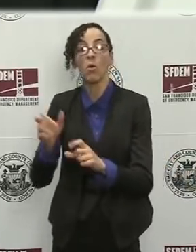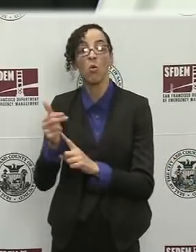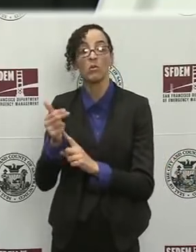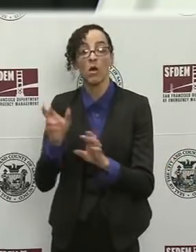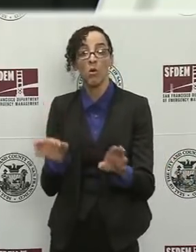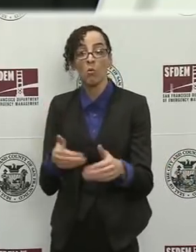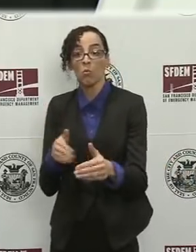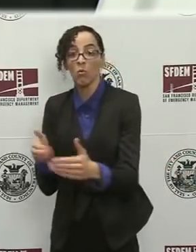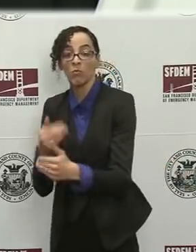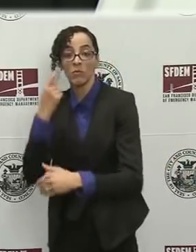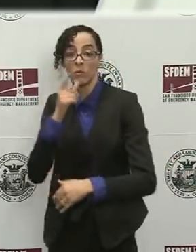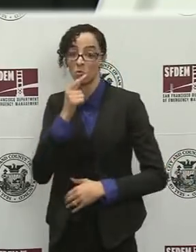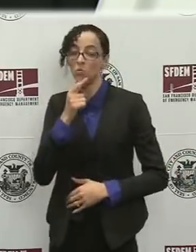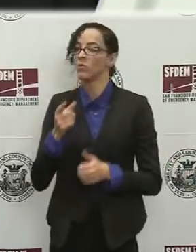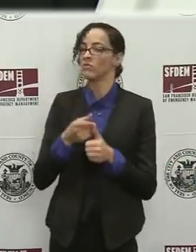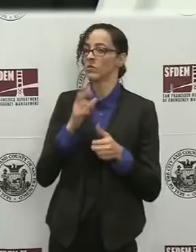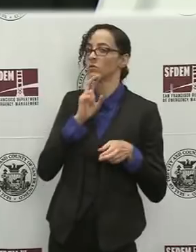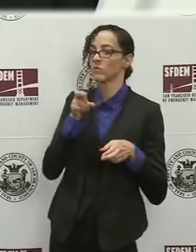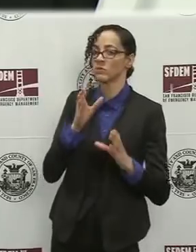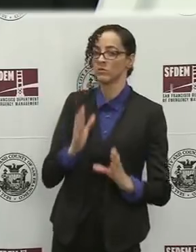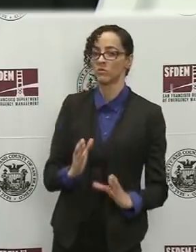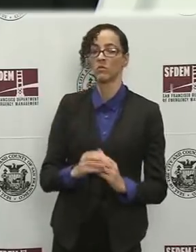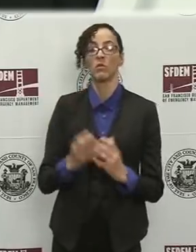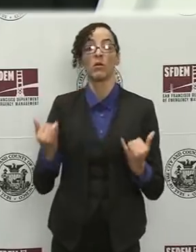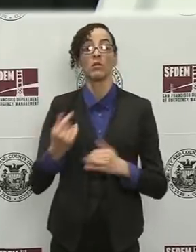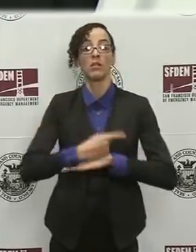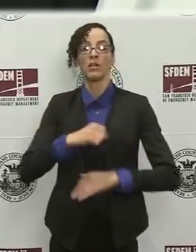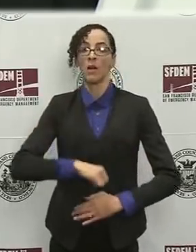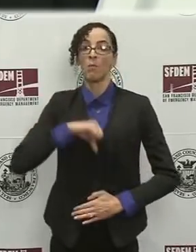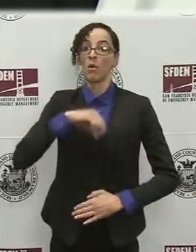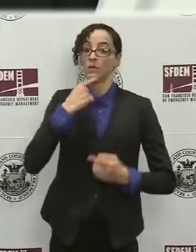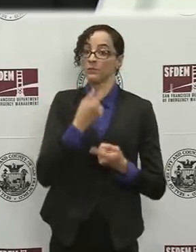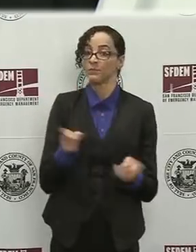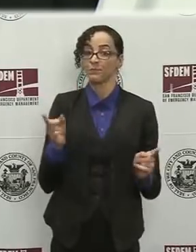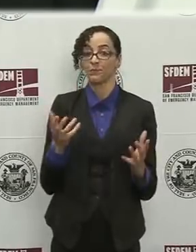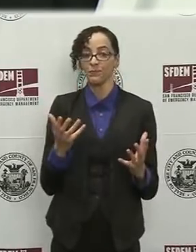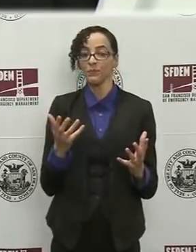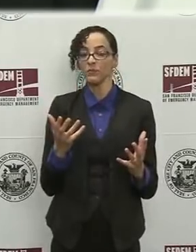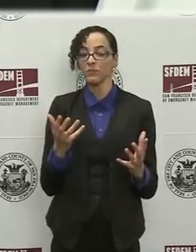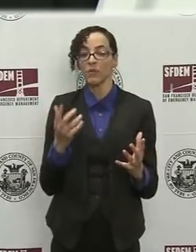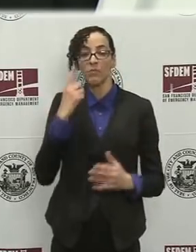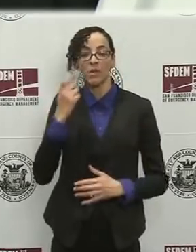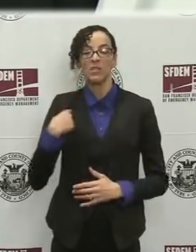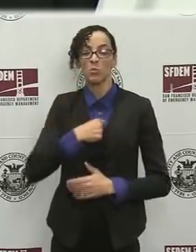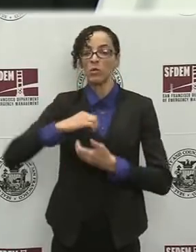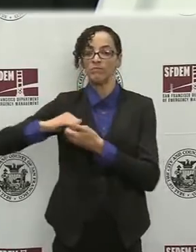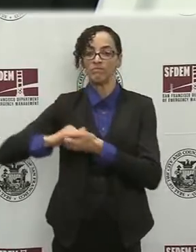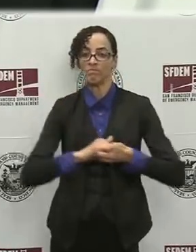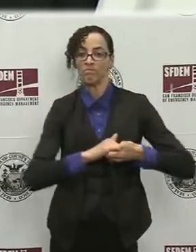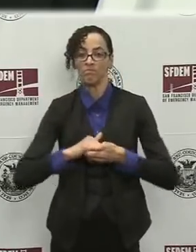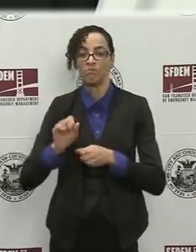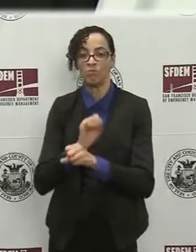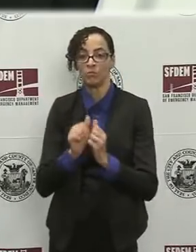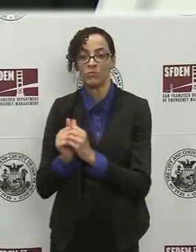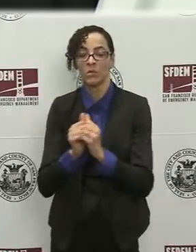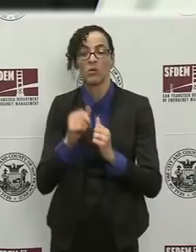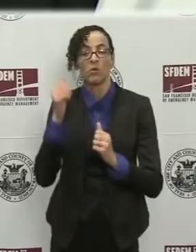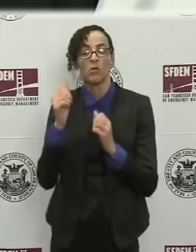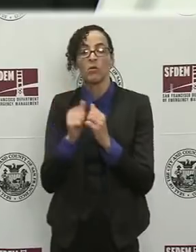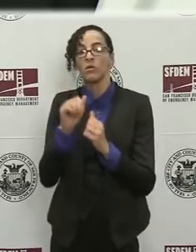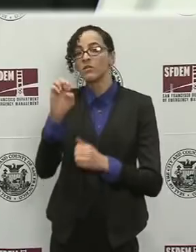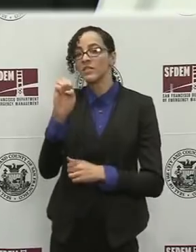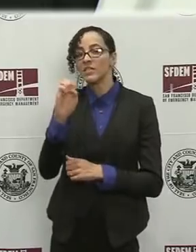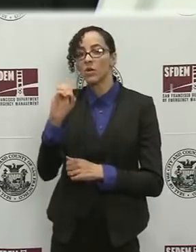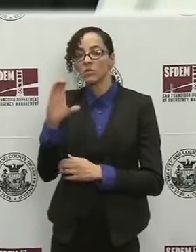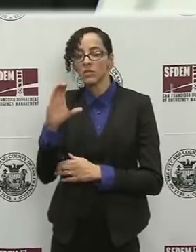I'm proud to announce that because a collaboration between our Emergency Operations Center and the Hotel